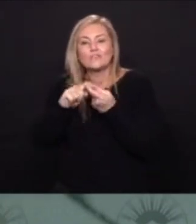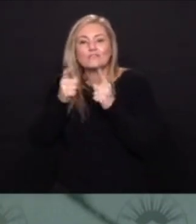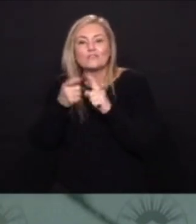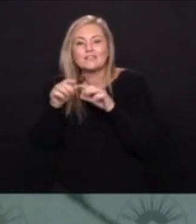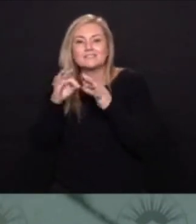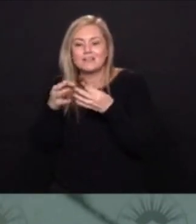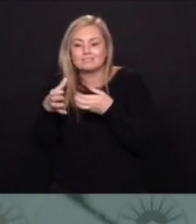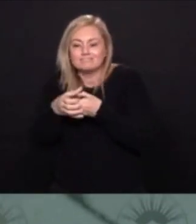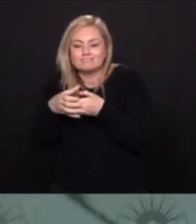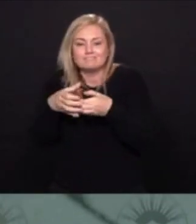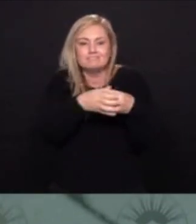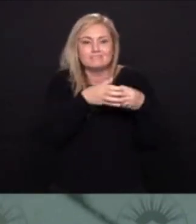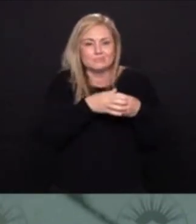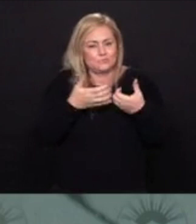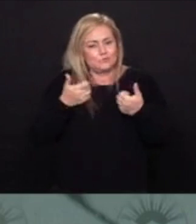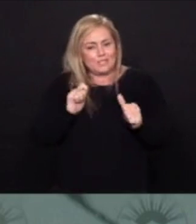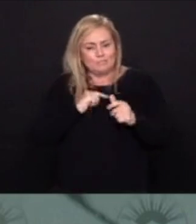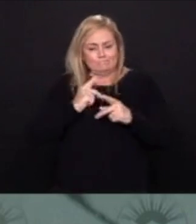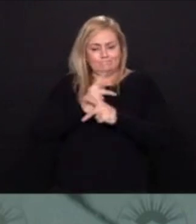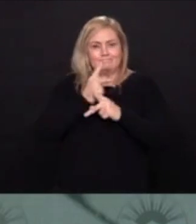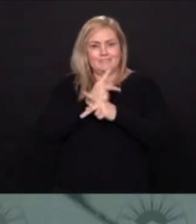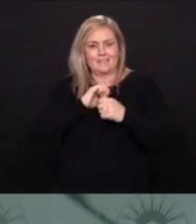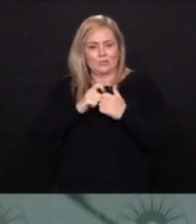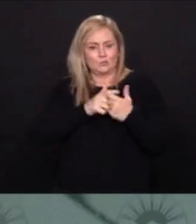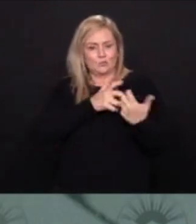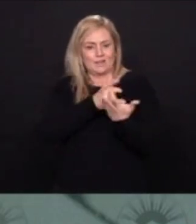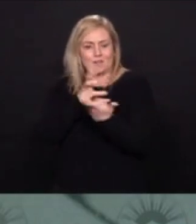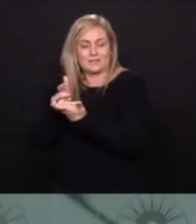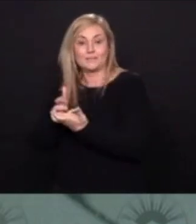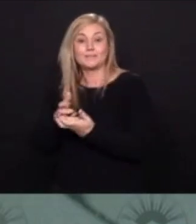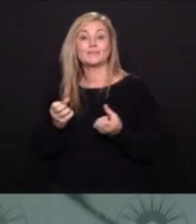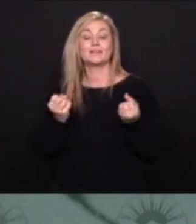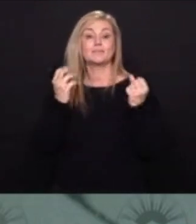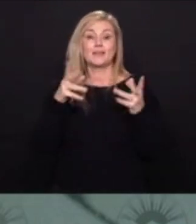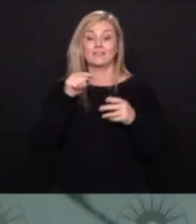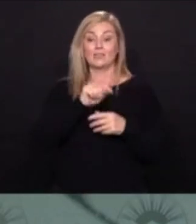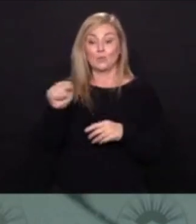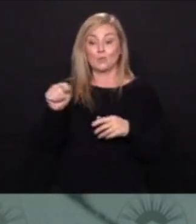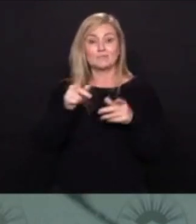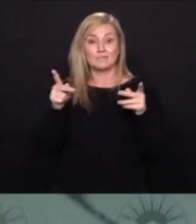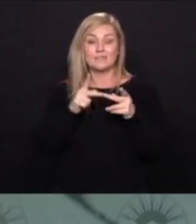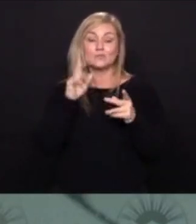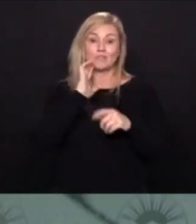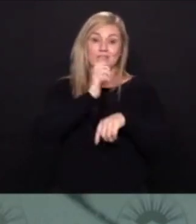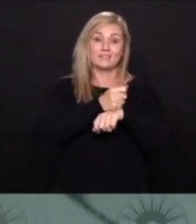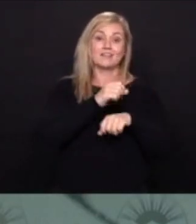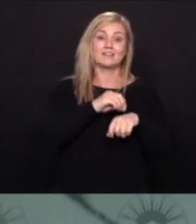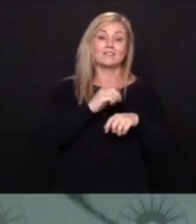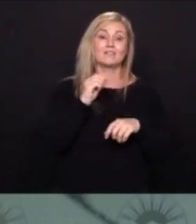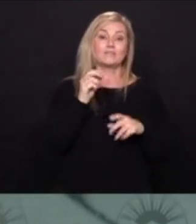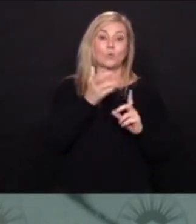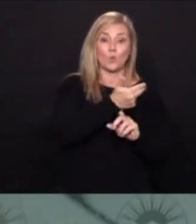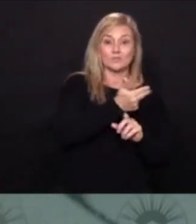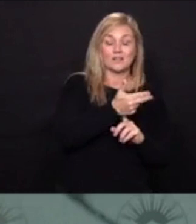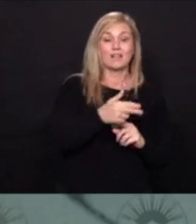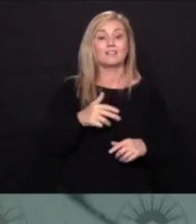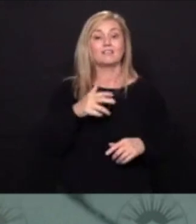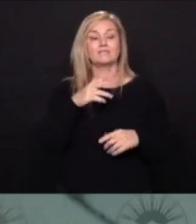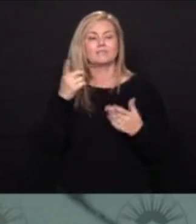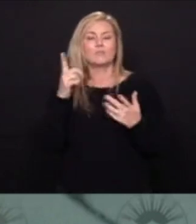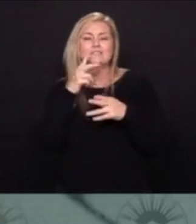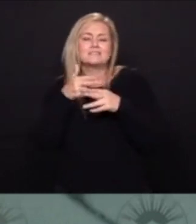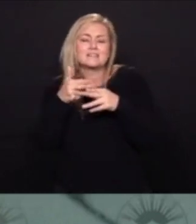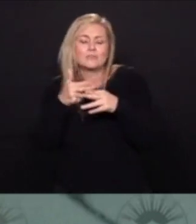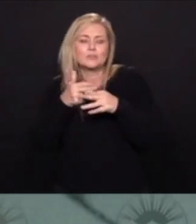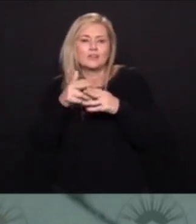by. Many of these spaces will be in emergency response centers and hotels and will serve as interim housing and